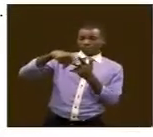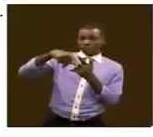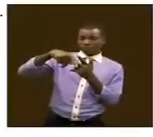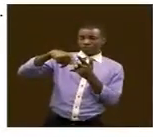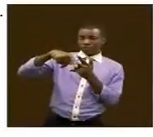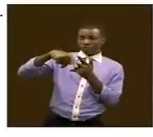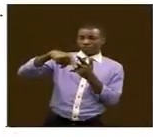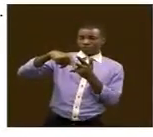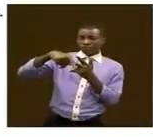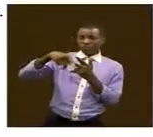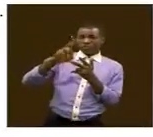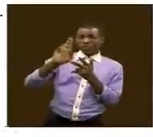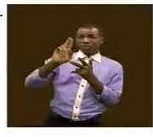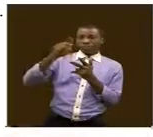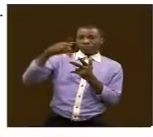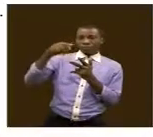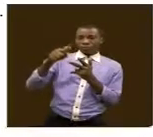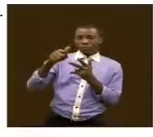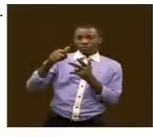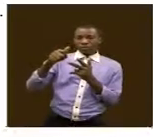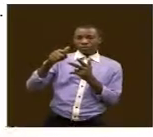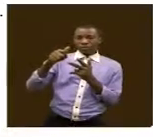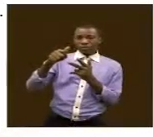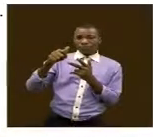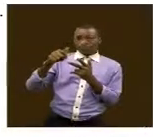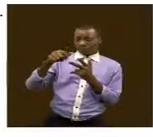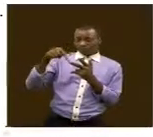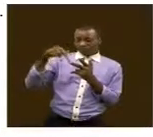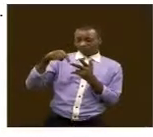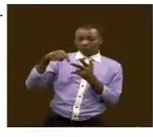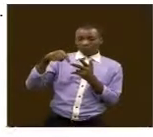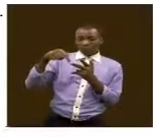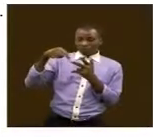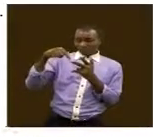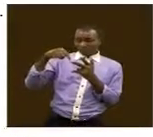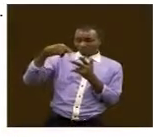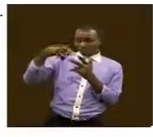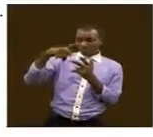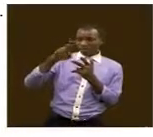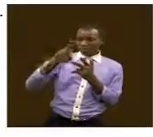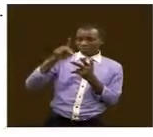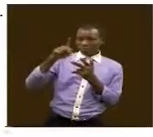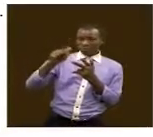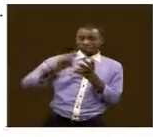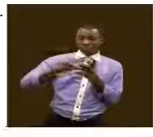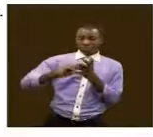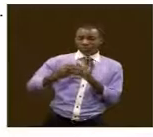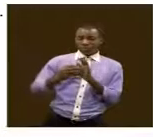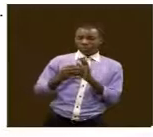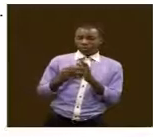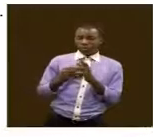The third stage is the pupa. And here, the case in